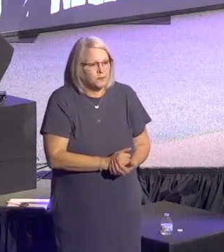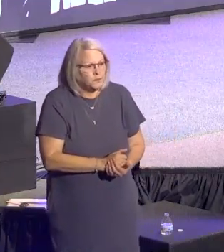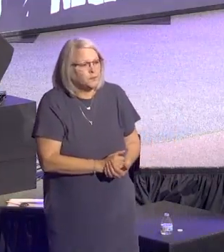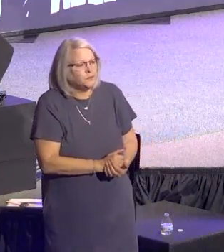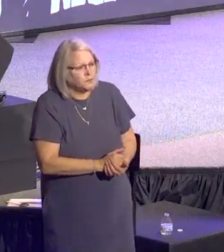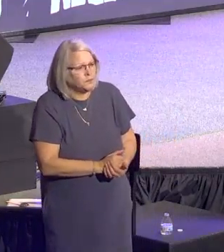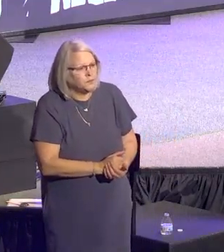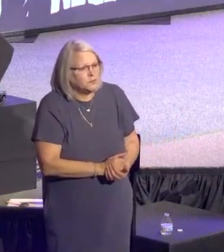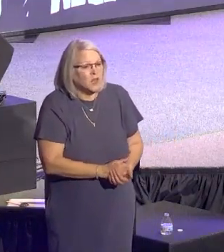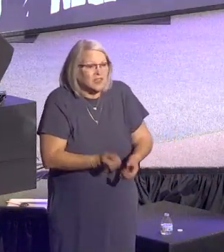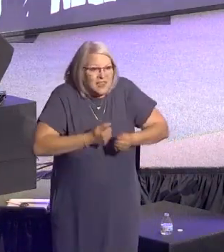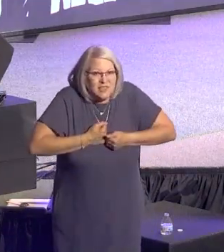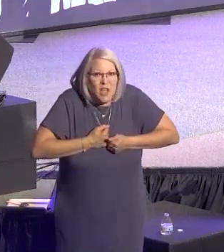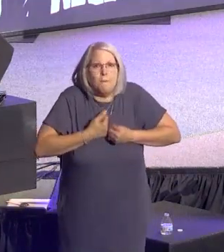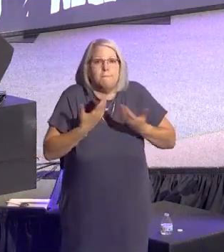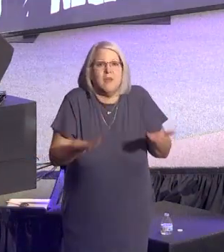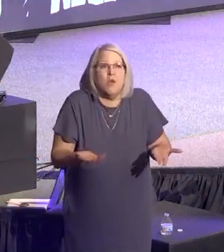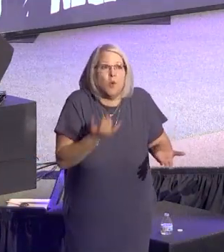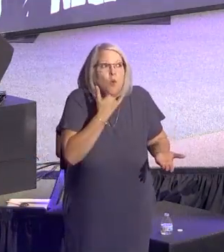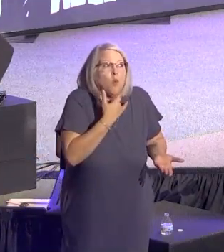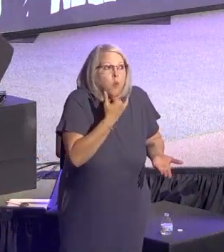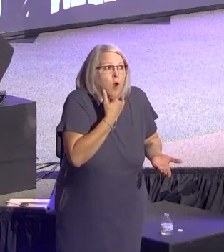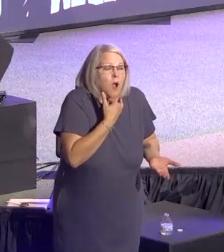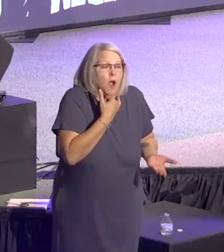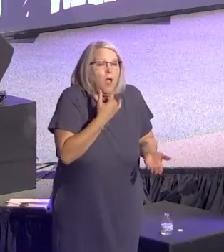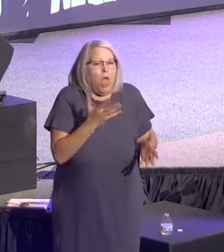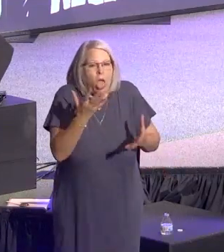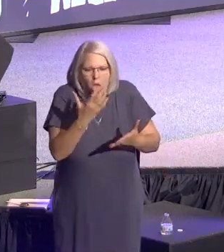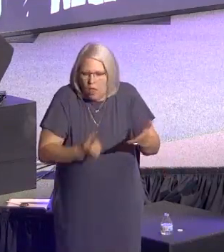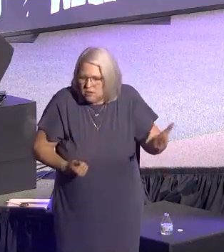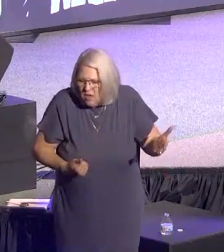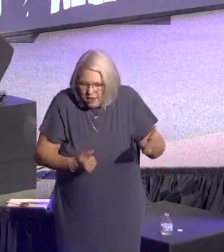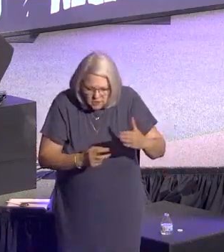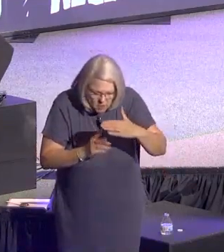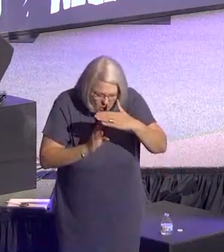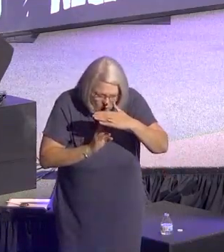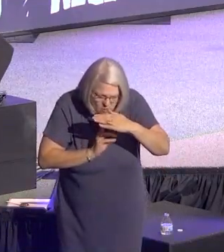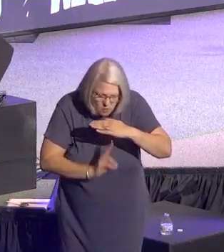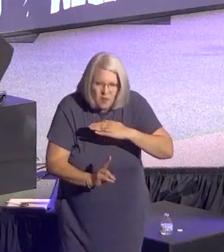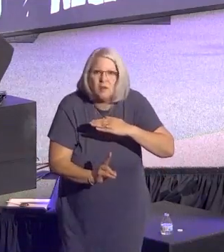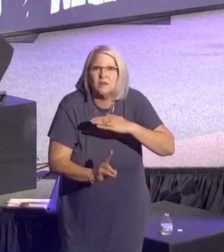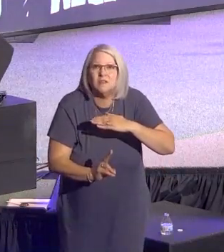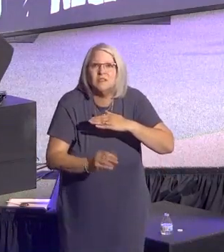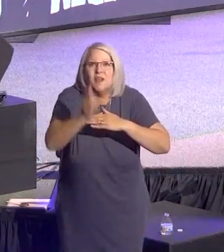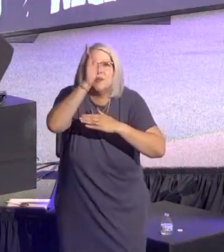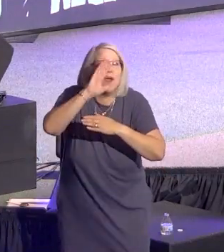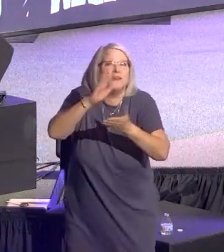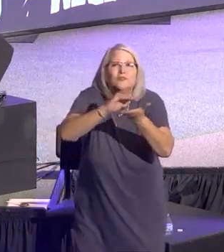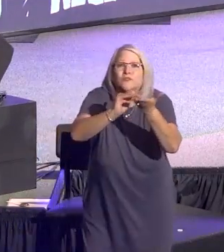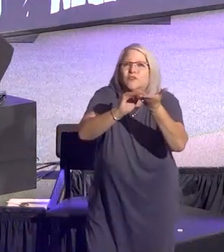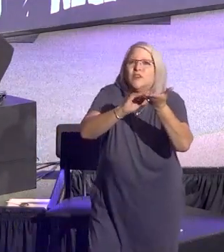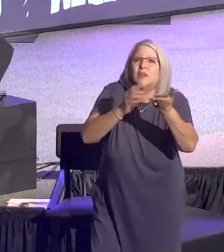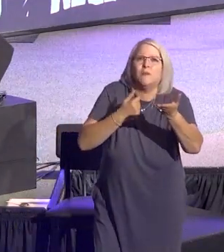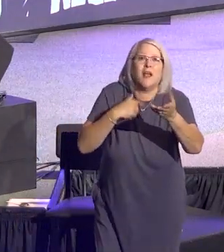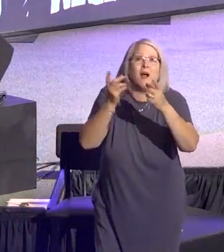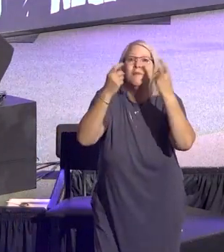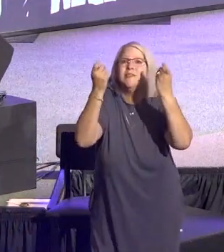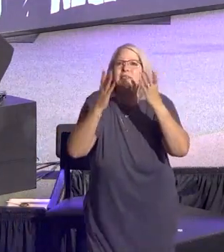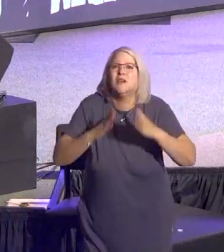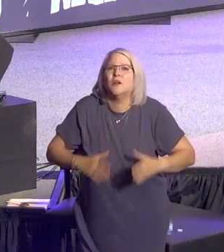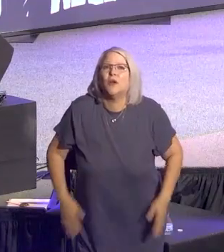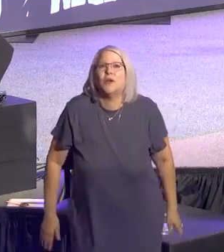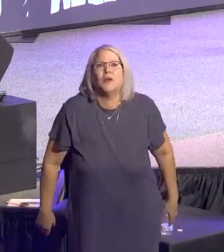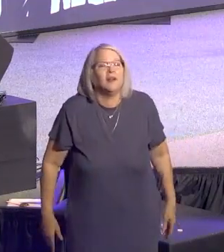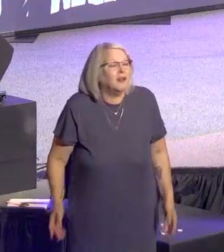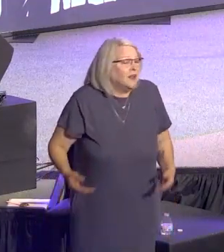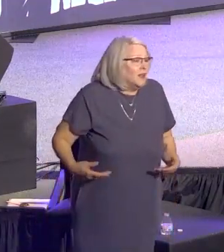To really admit that we were wrong takes humility. To come before God and say, God, forgive me. A sinner, just saved